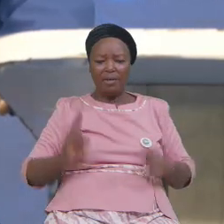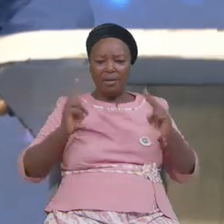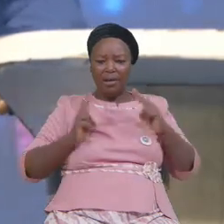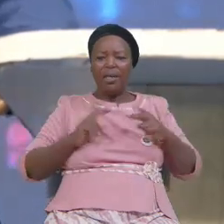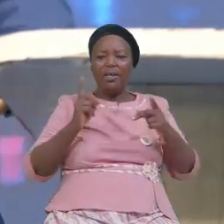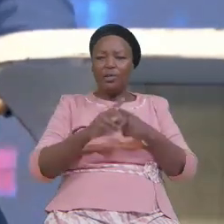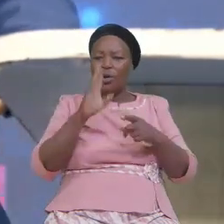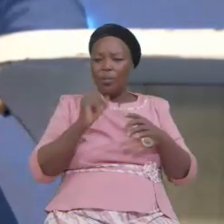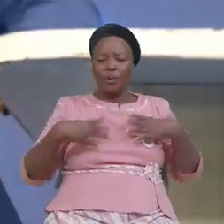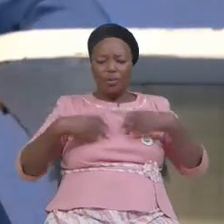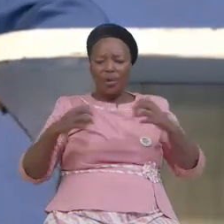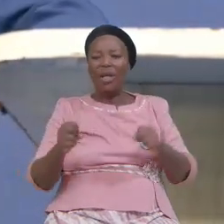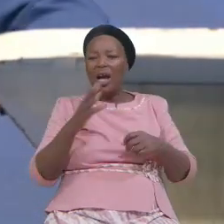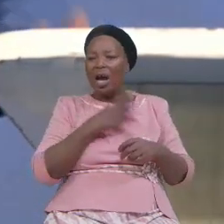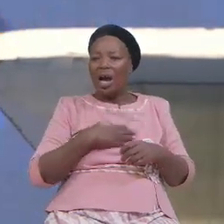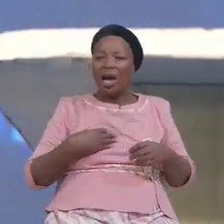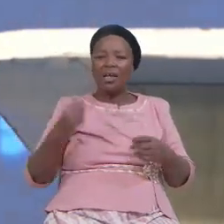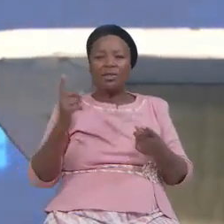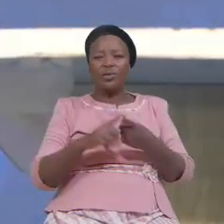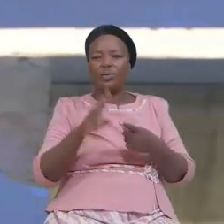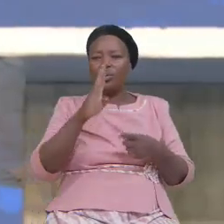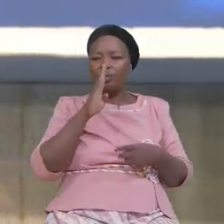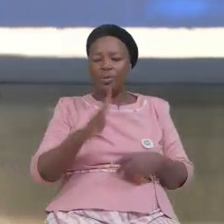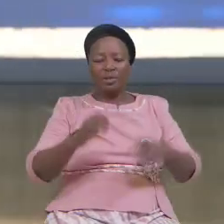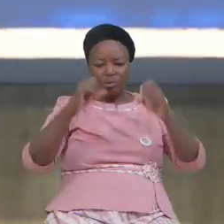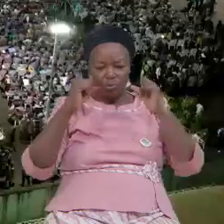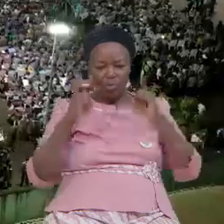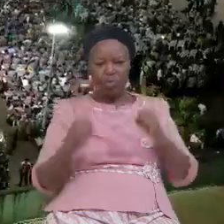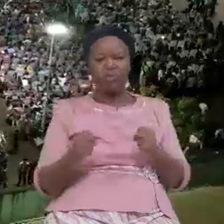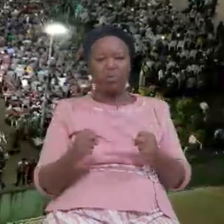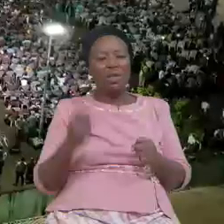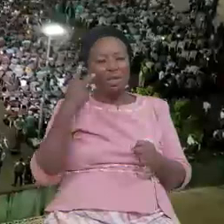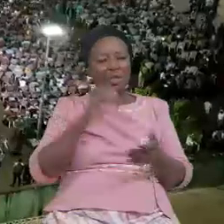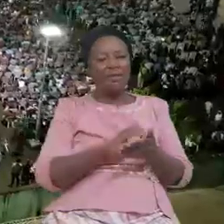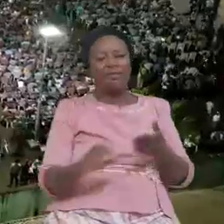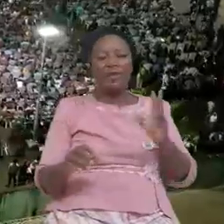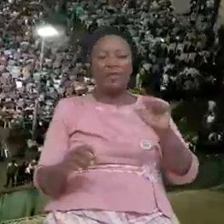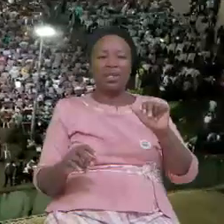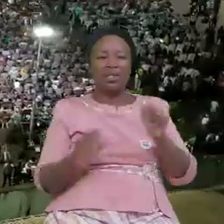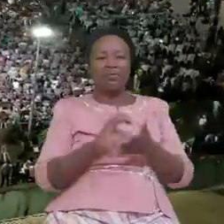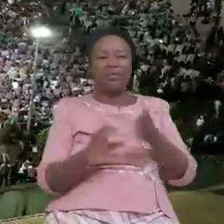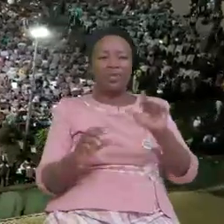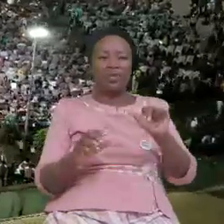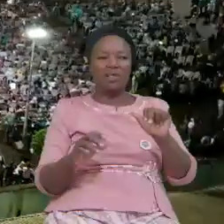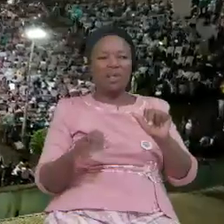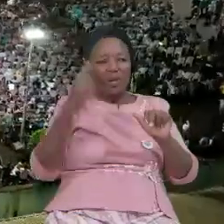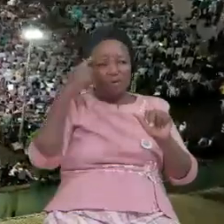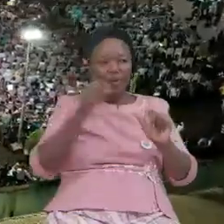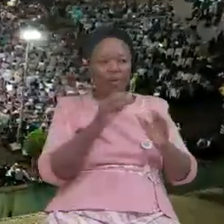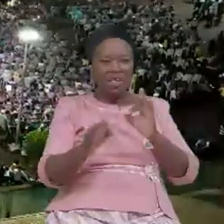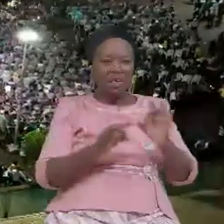well, and to be sound. Look at verse 13. In verse 13, for if